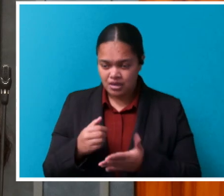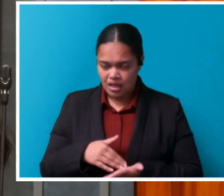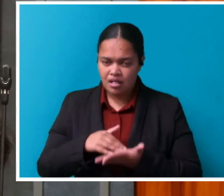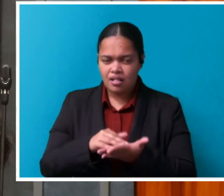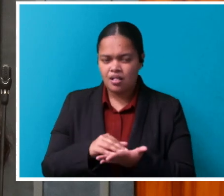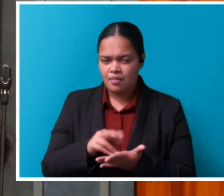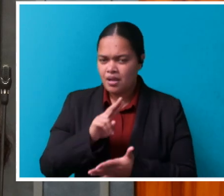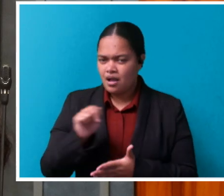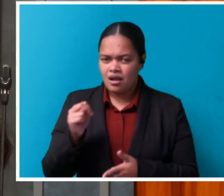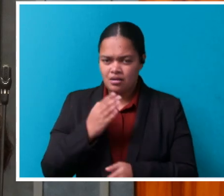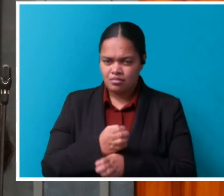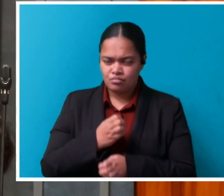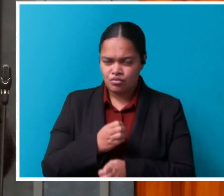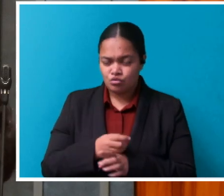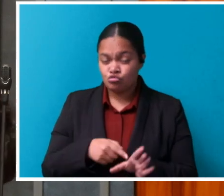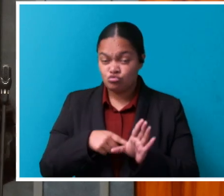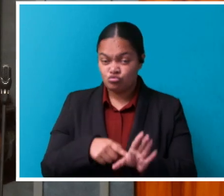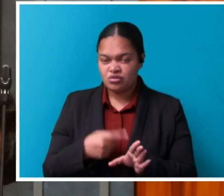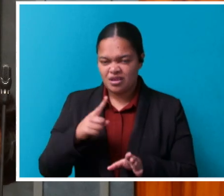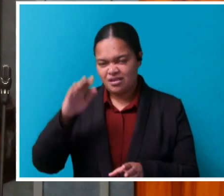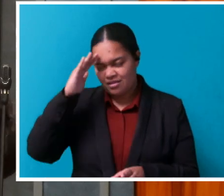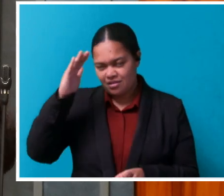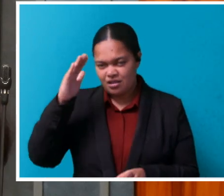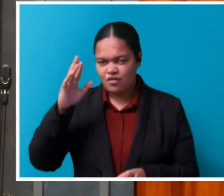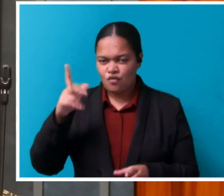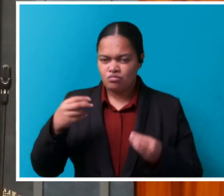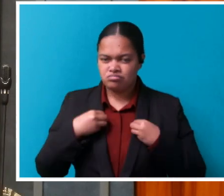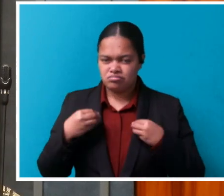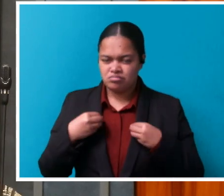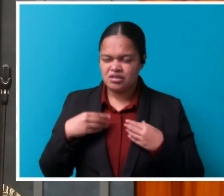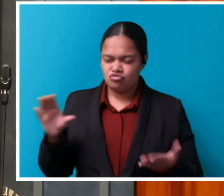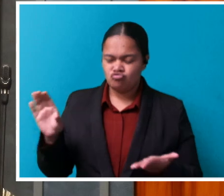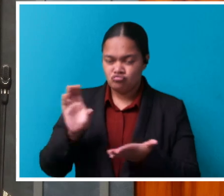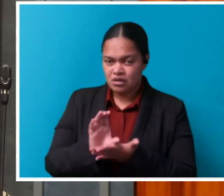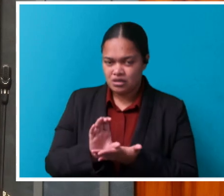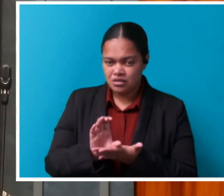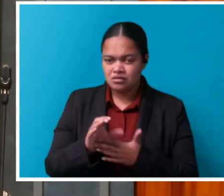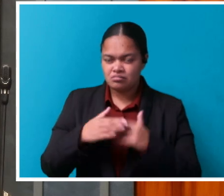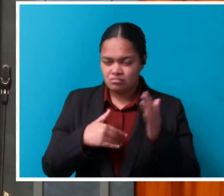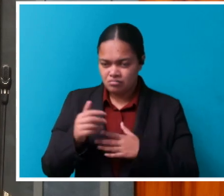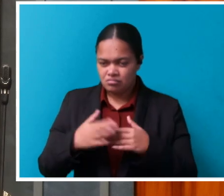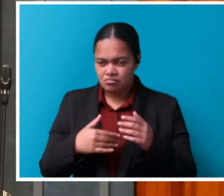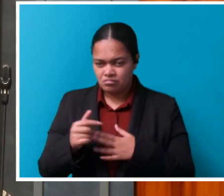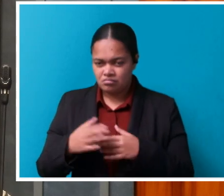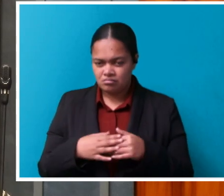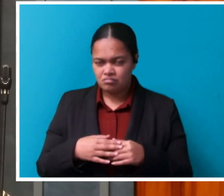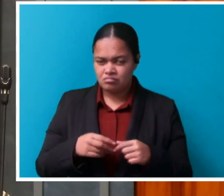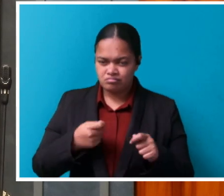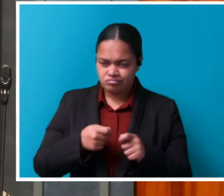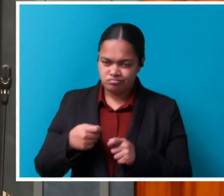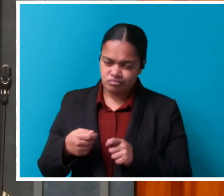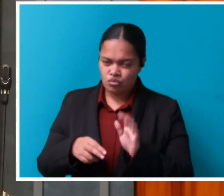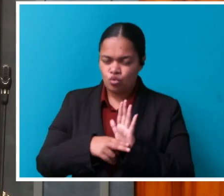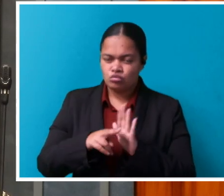and adults with micro-qualification grants in automotive, in construction, in hotel and tourism,